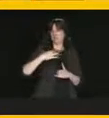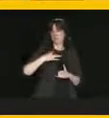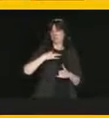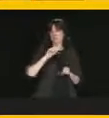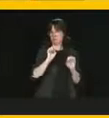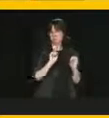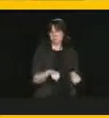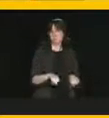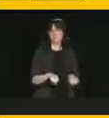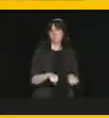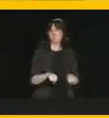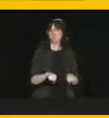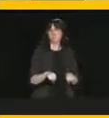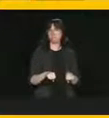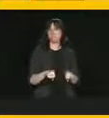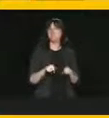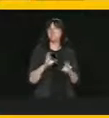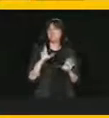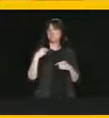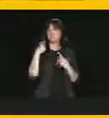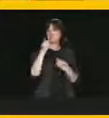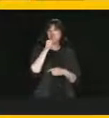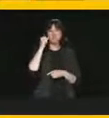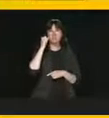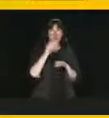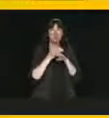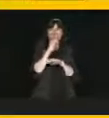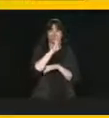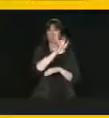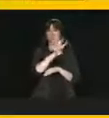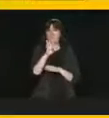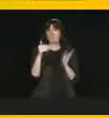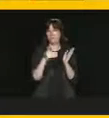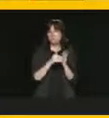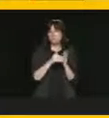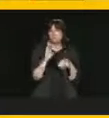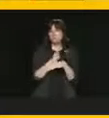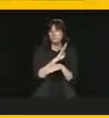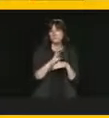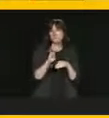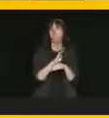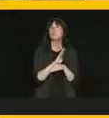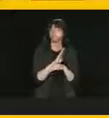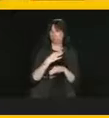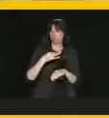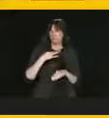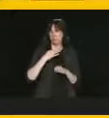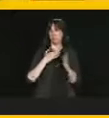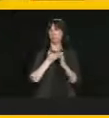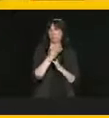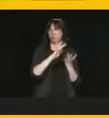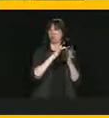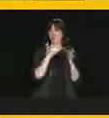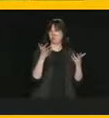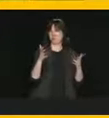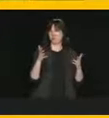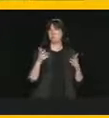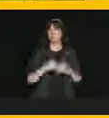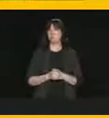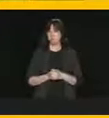online. Since yesterday, more than 44,000 businesses have already applied online. To get through